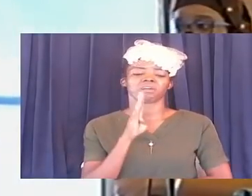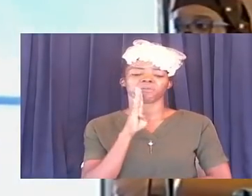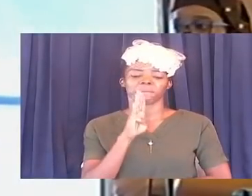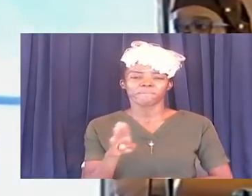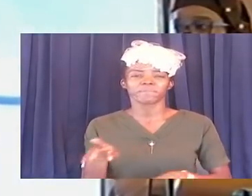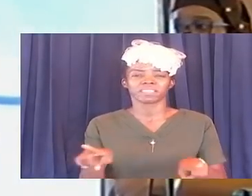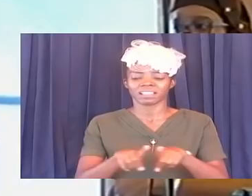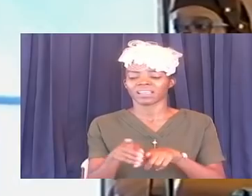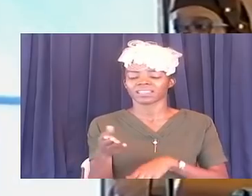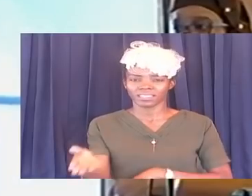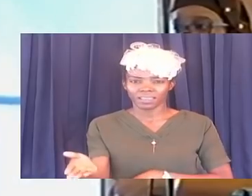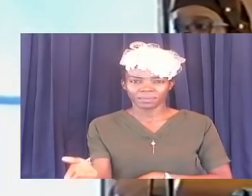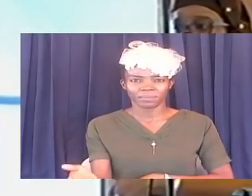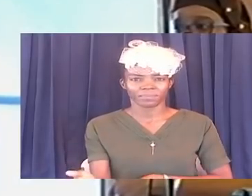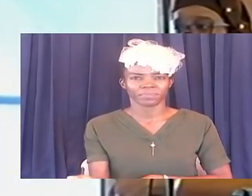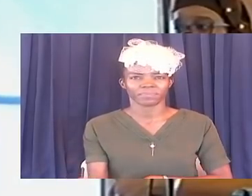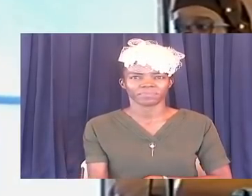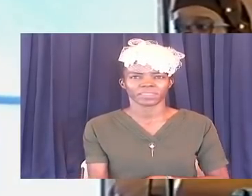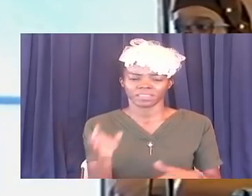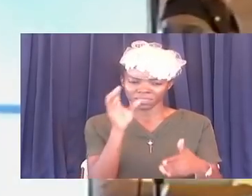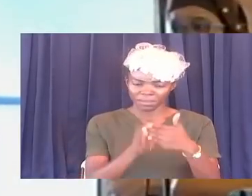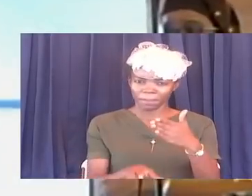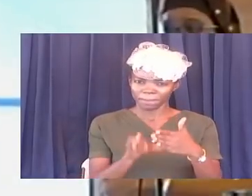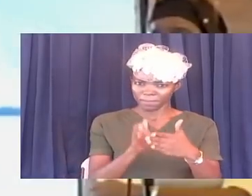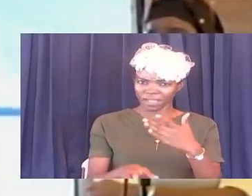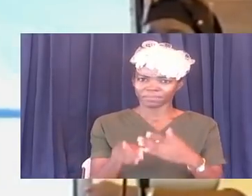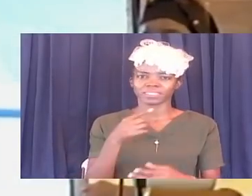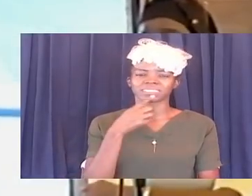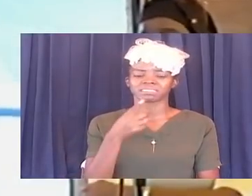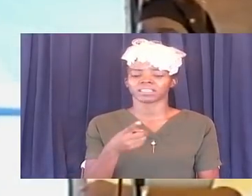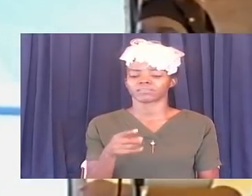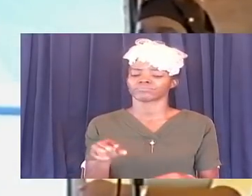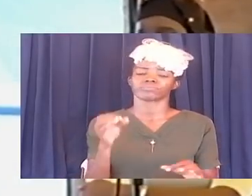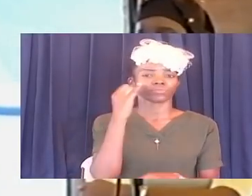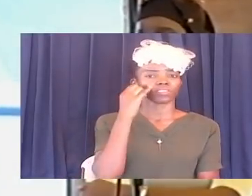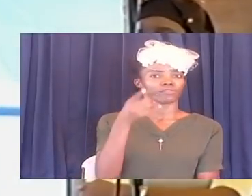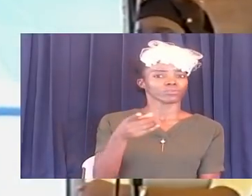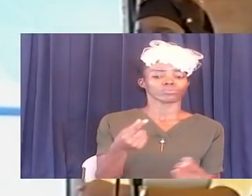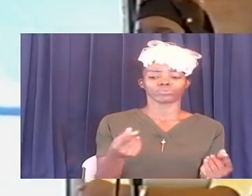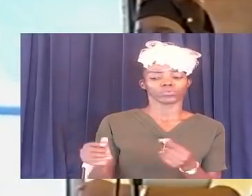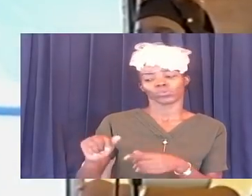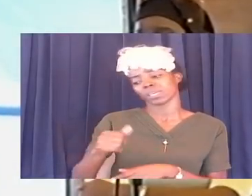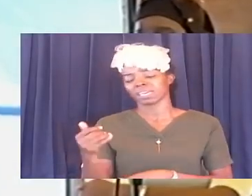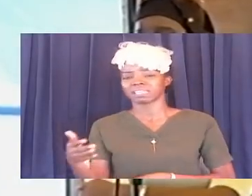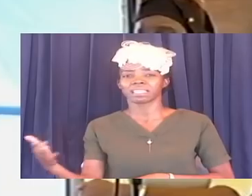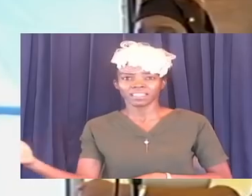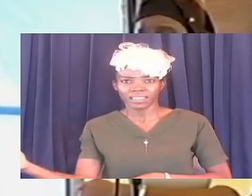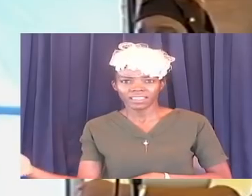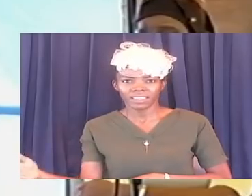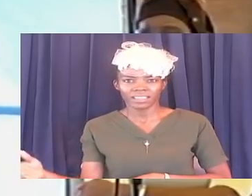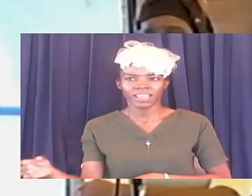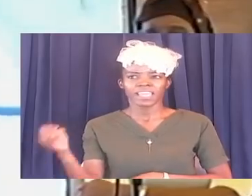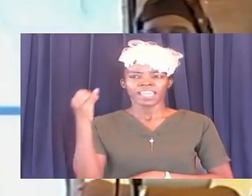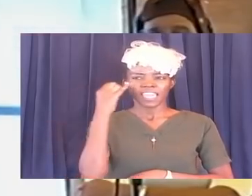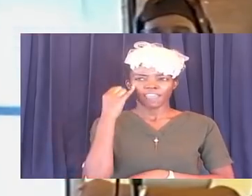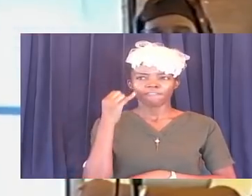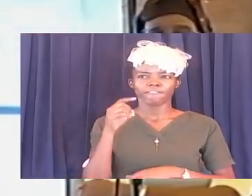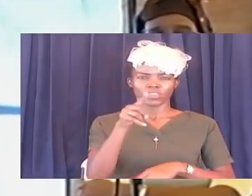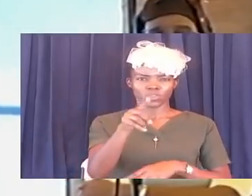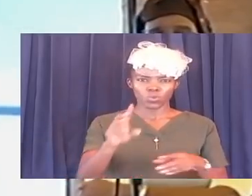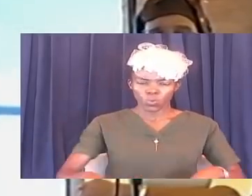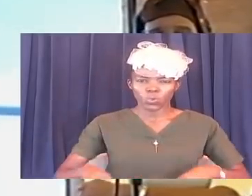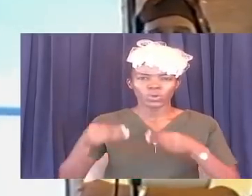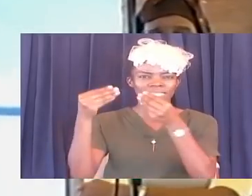to be. The scripture says that when you do anything, man, you who give in secret,